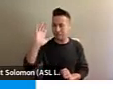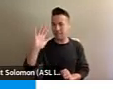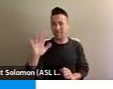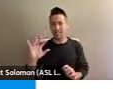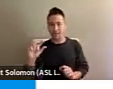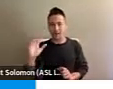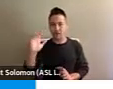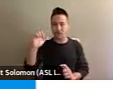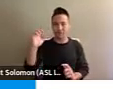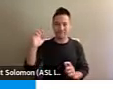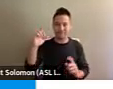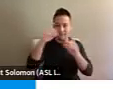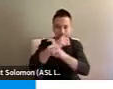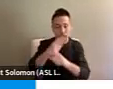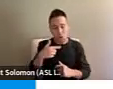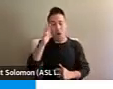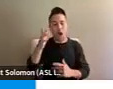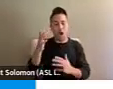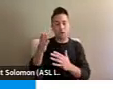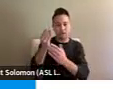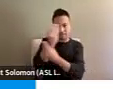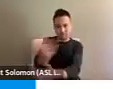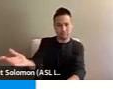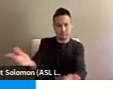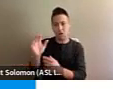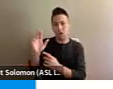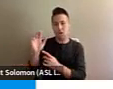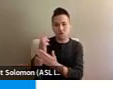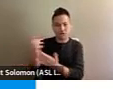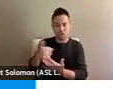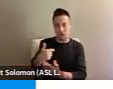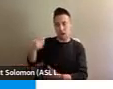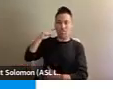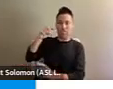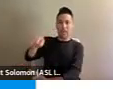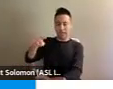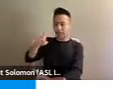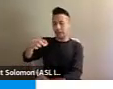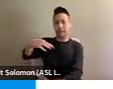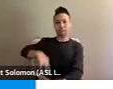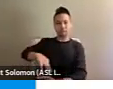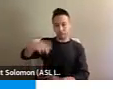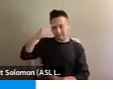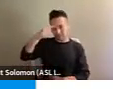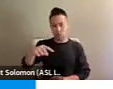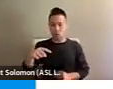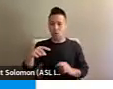I find invaluable, and I use it all the time for attributing this